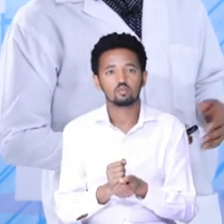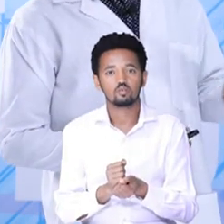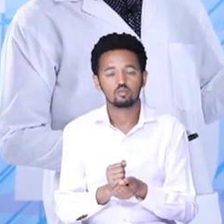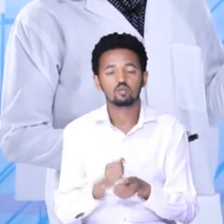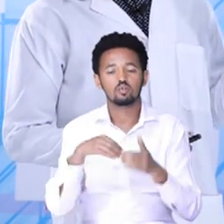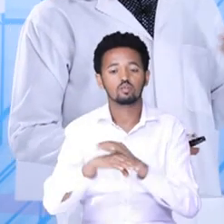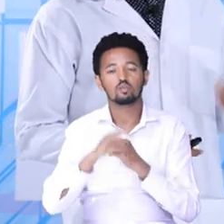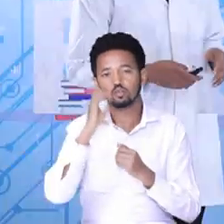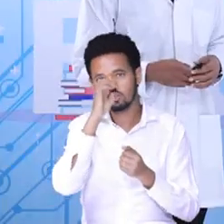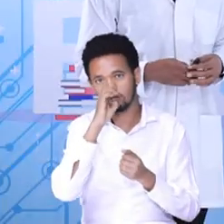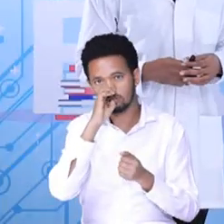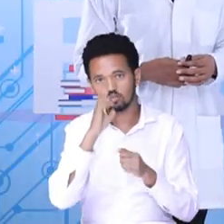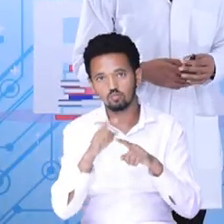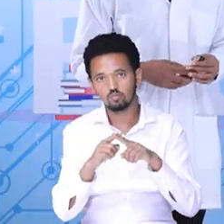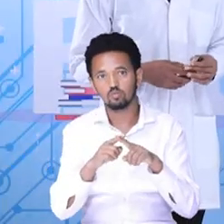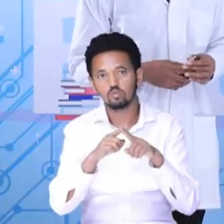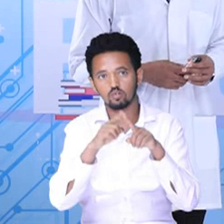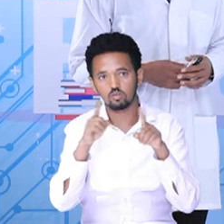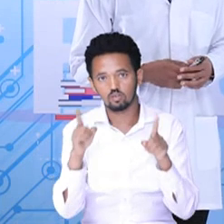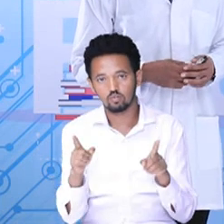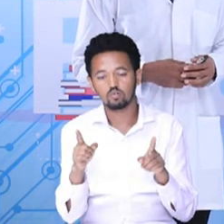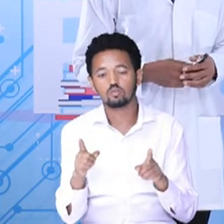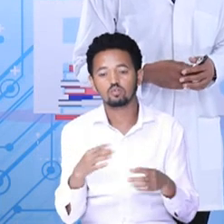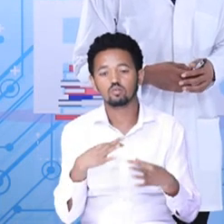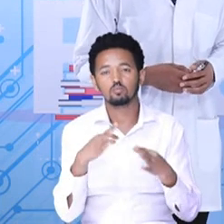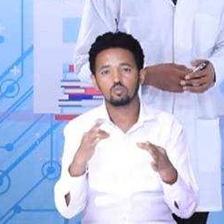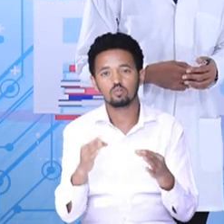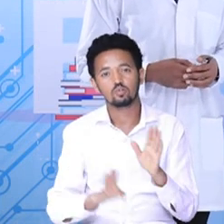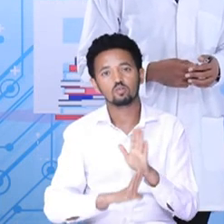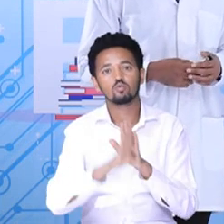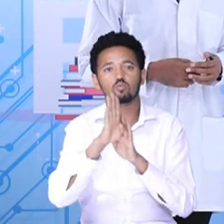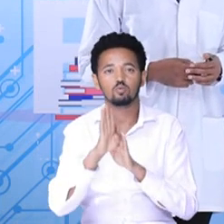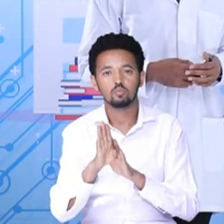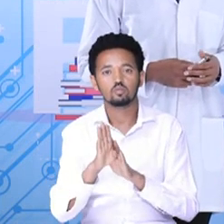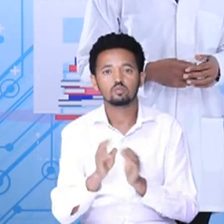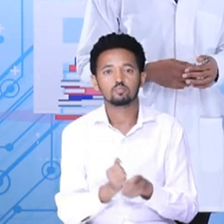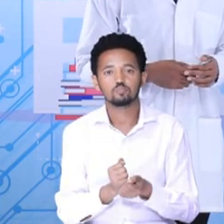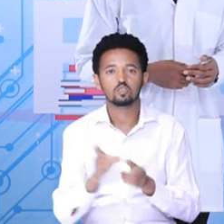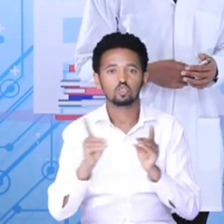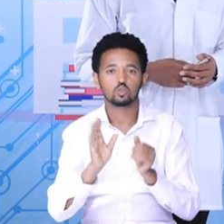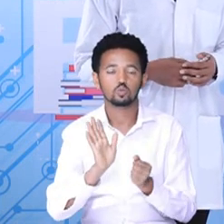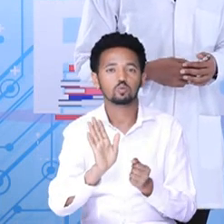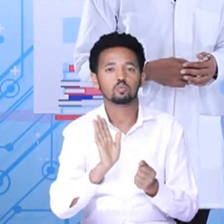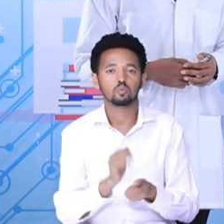In Ethiopia, different settlement types have been developed due